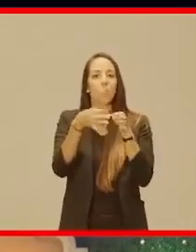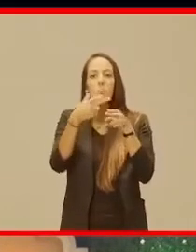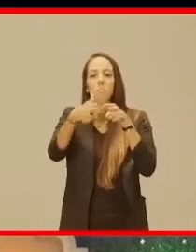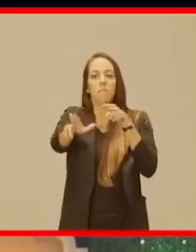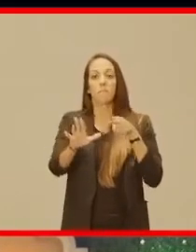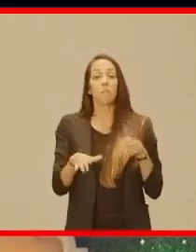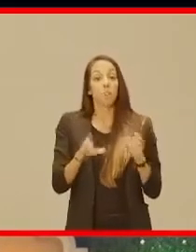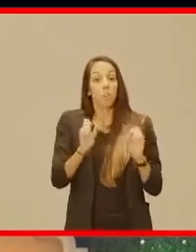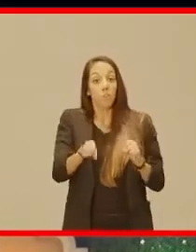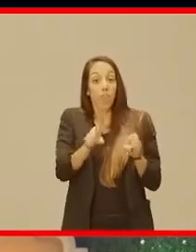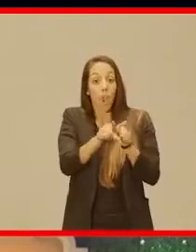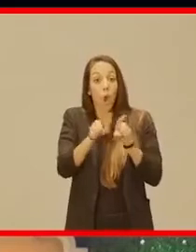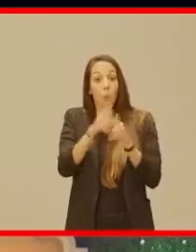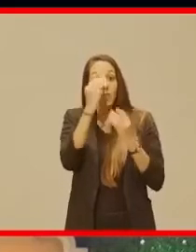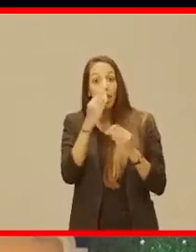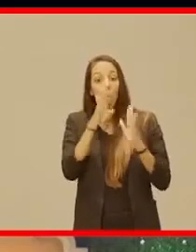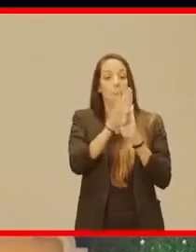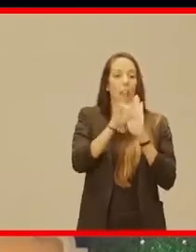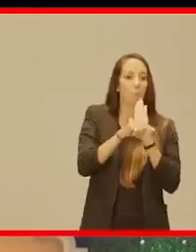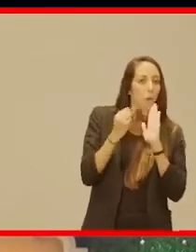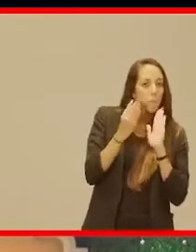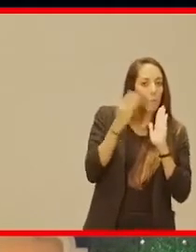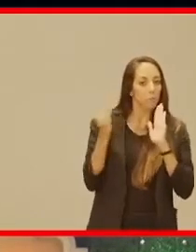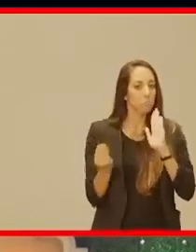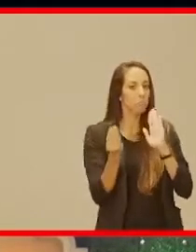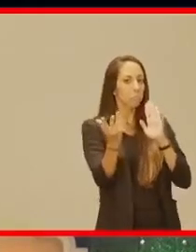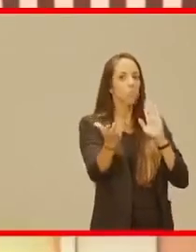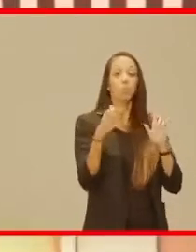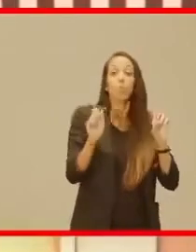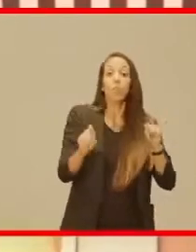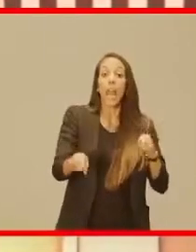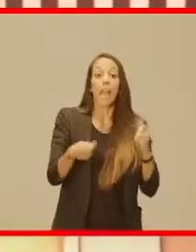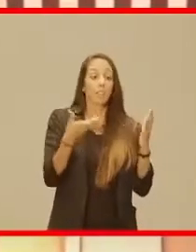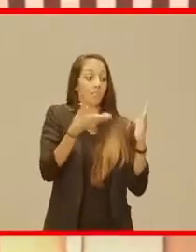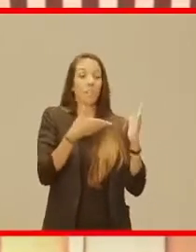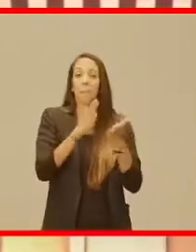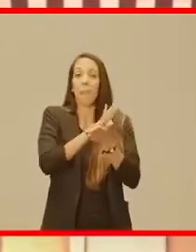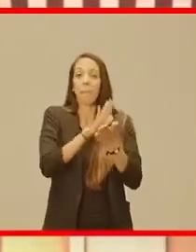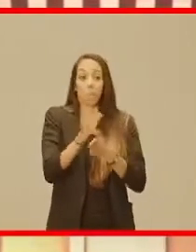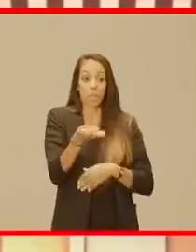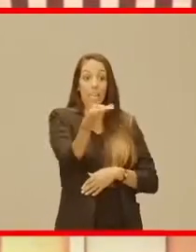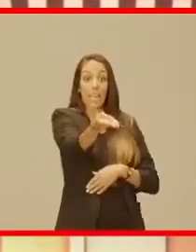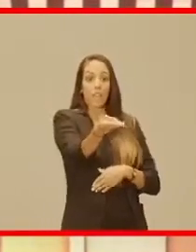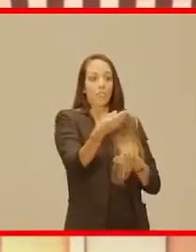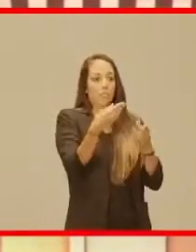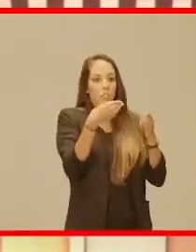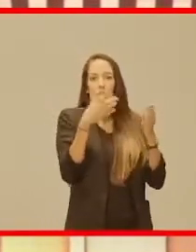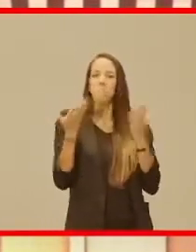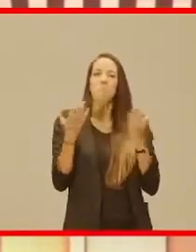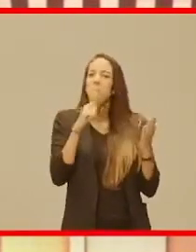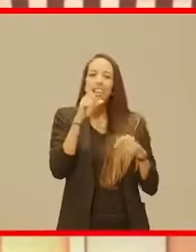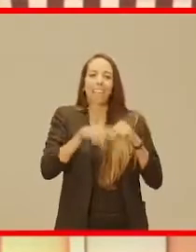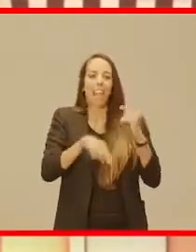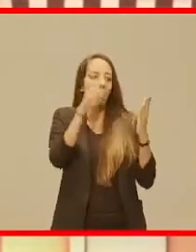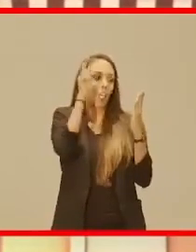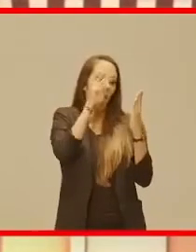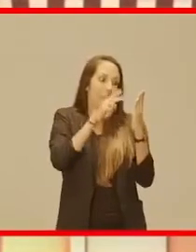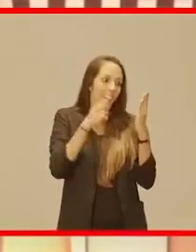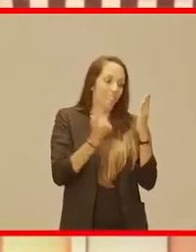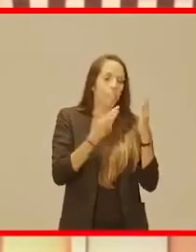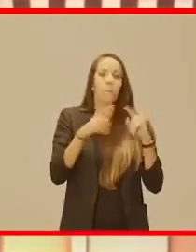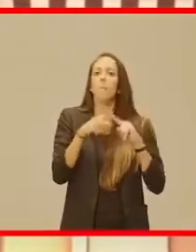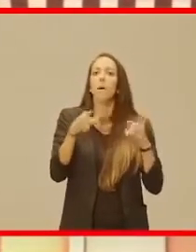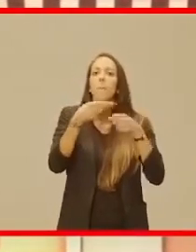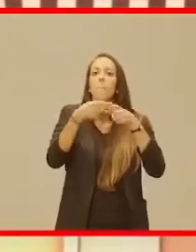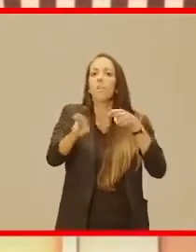also leave background materials as well. You can leave more. Absolutely. And they may or may not have time to look through all of that, but if they wanted it, it's good to have.